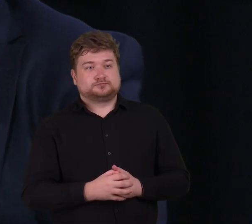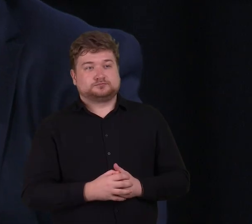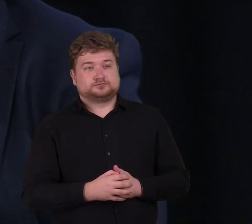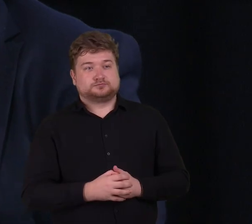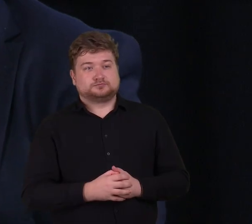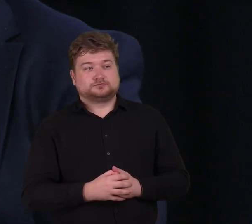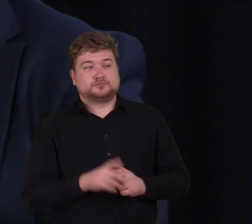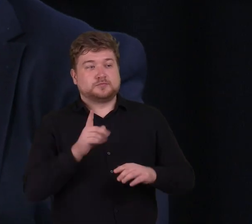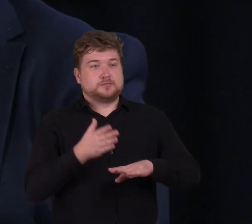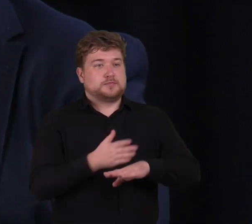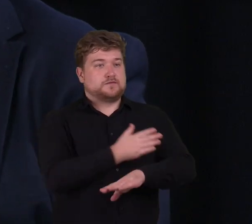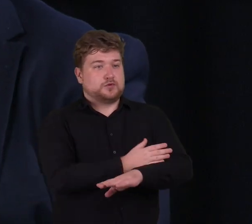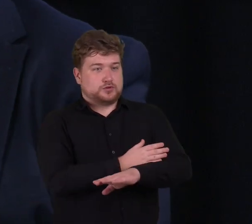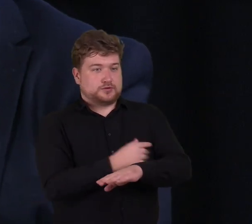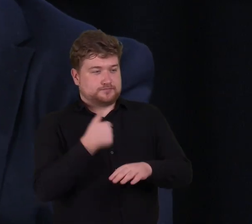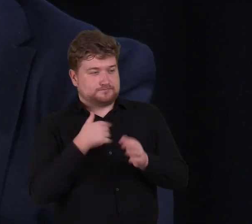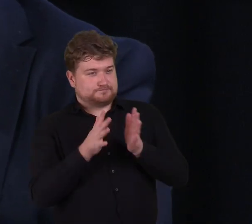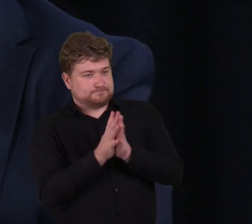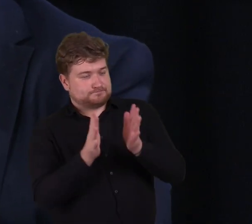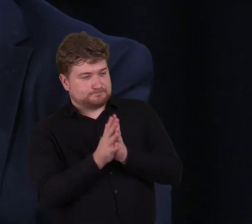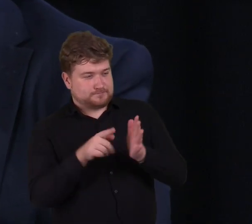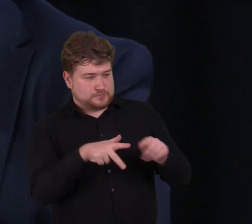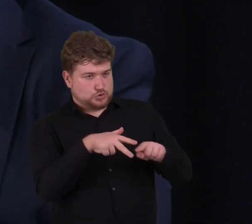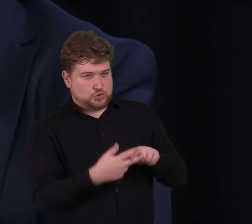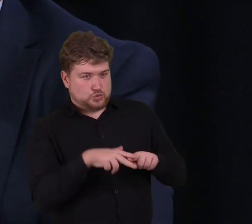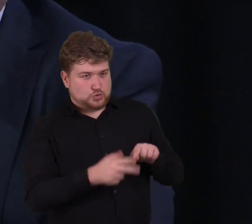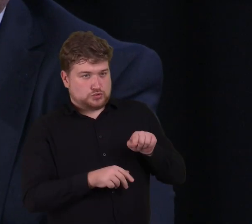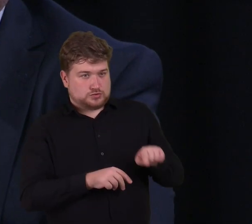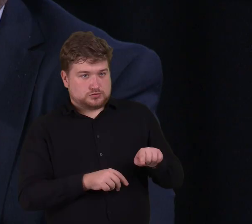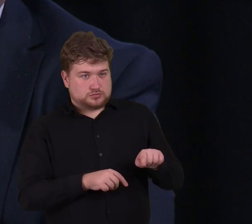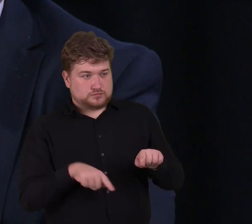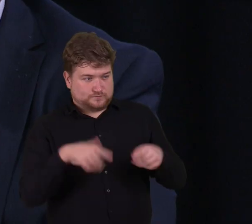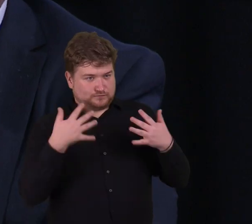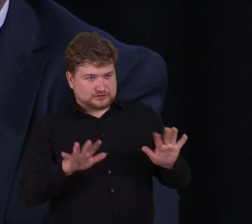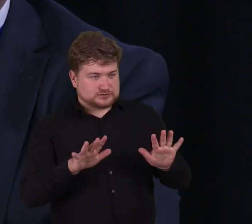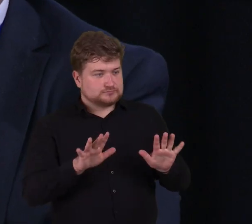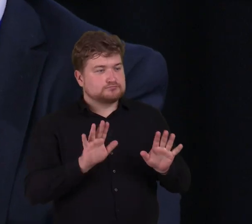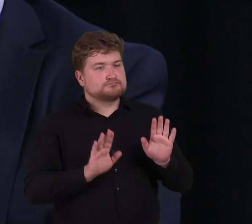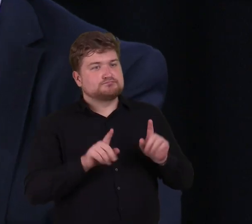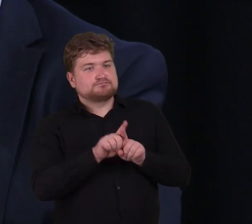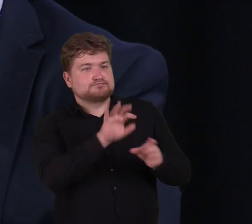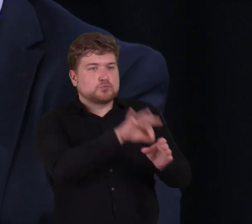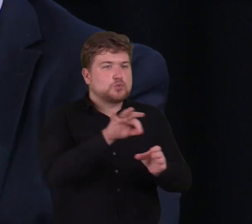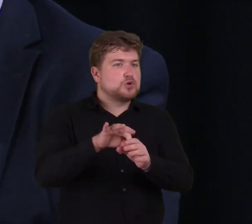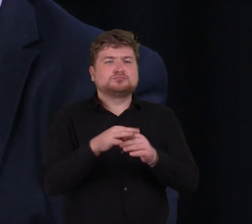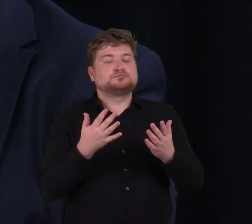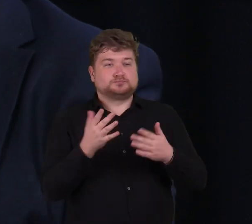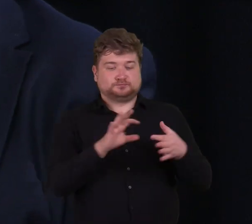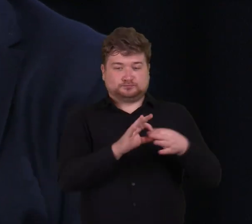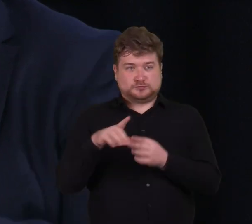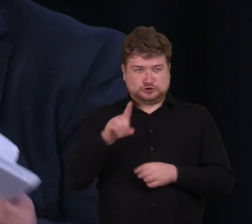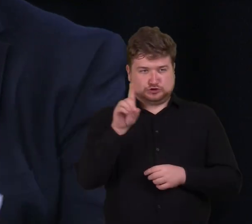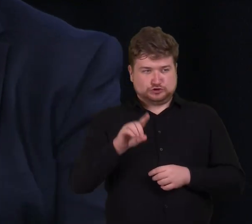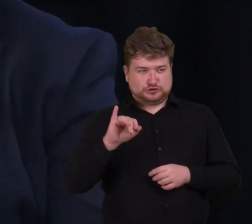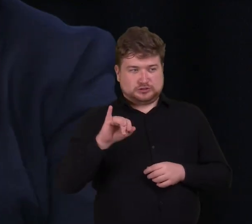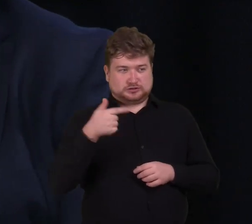for the coordination of the funds of cohesion policy and also responsible for the regional development. So